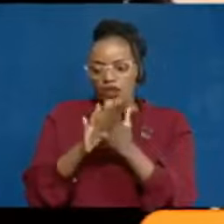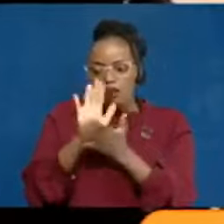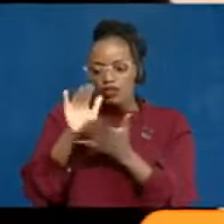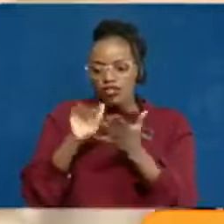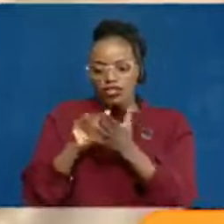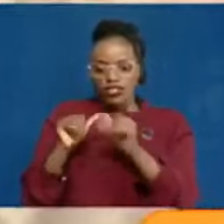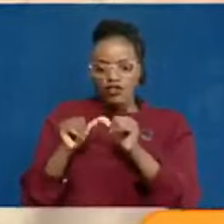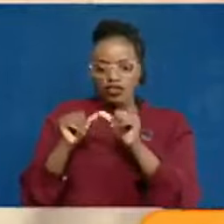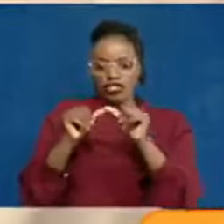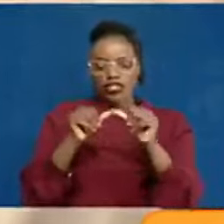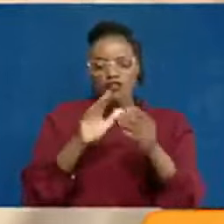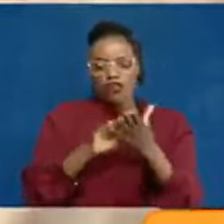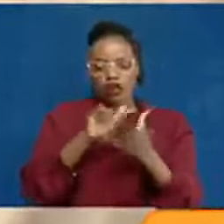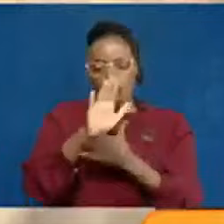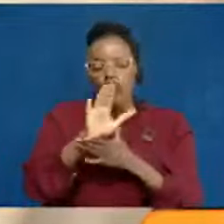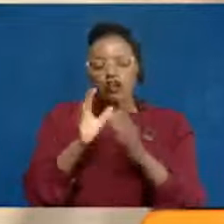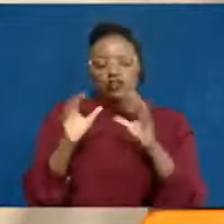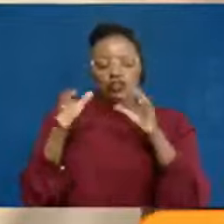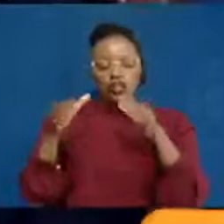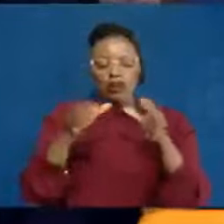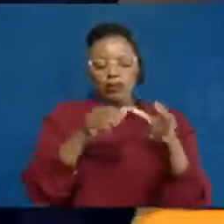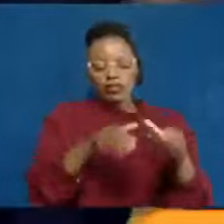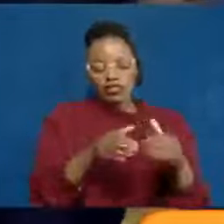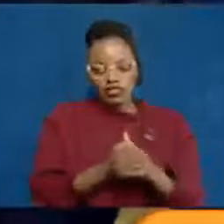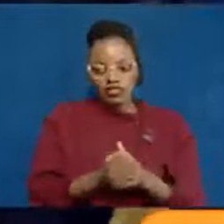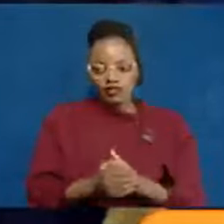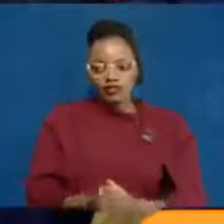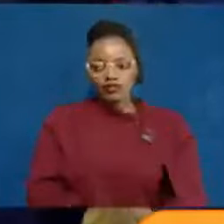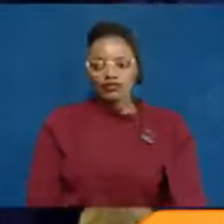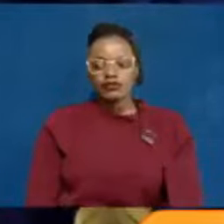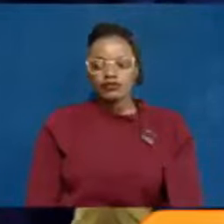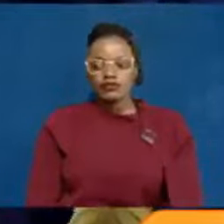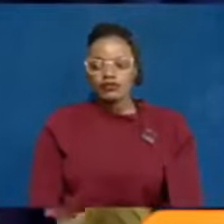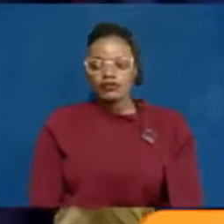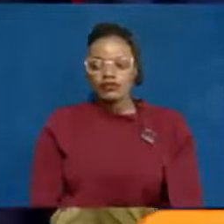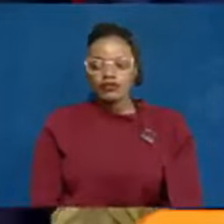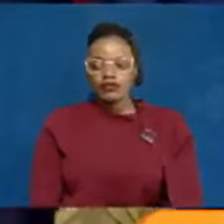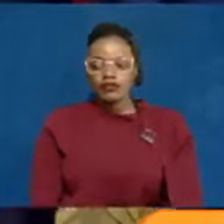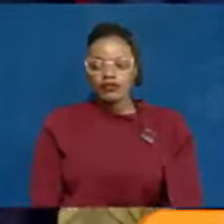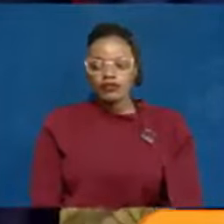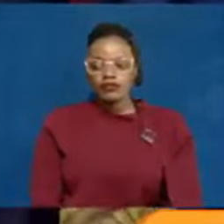sustainability for most corporate entities. Jimmy Mbogo, Citizen TV, Nairobi.